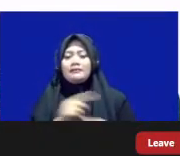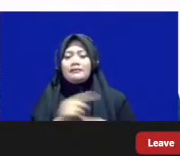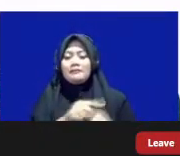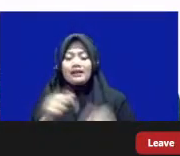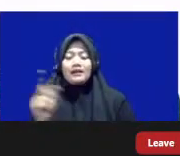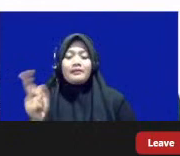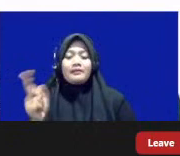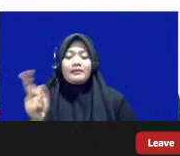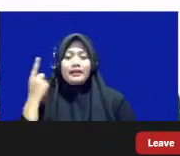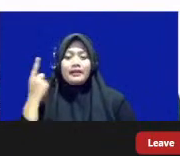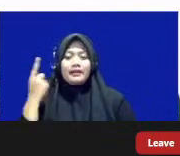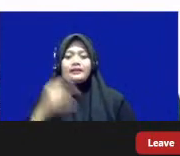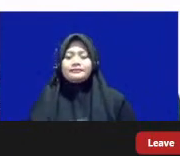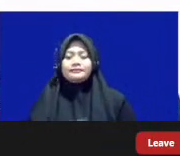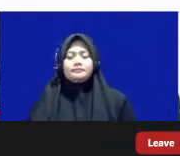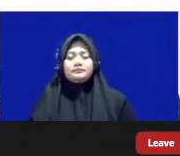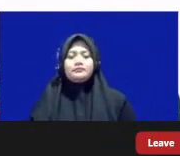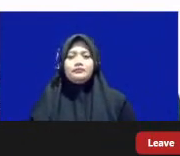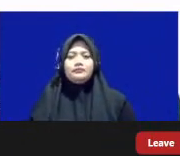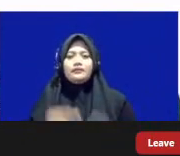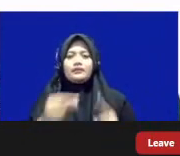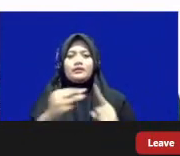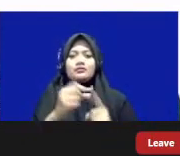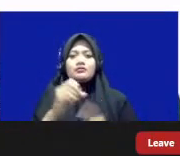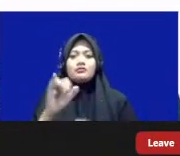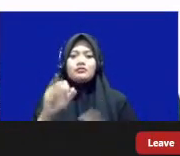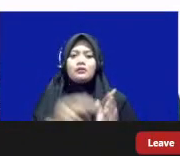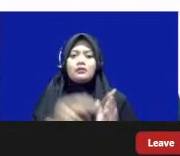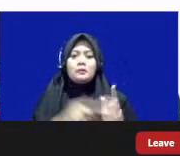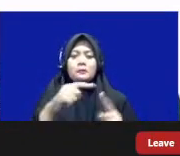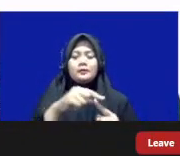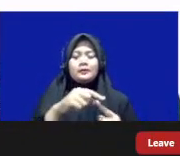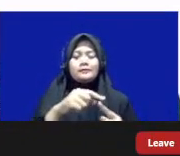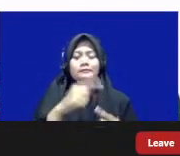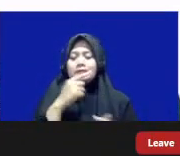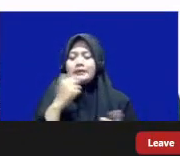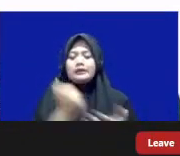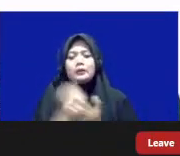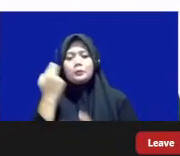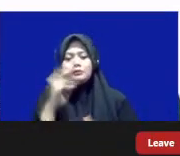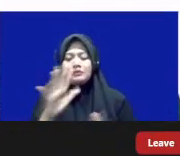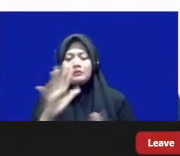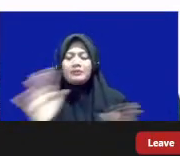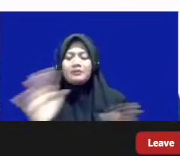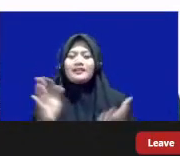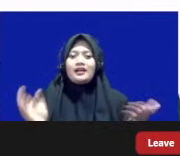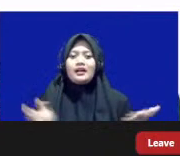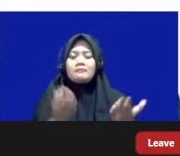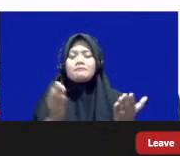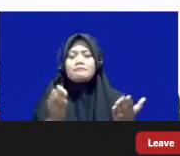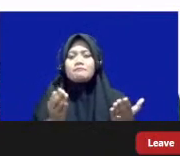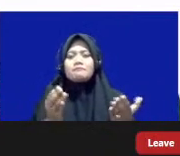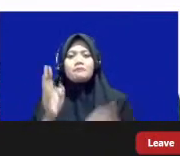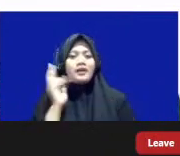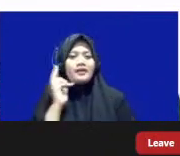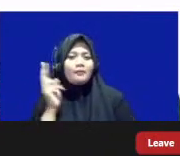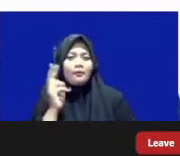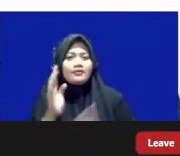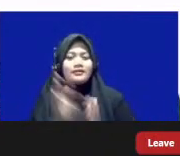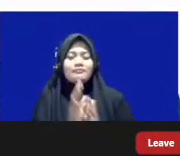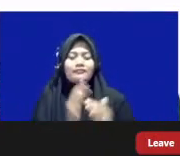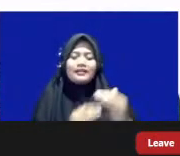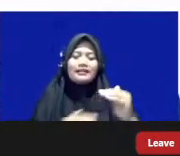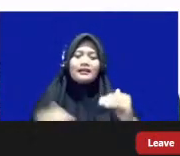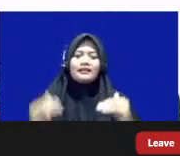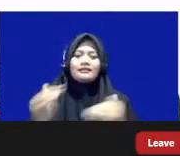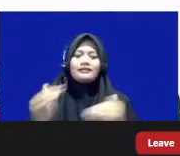The point about the women empowerment, having increased leadership for women volunteers is certainly something that we can explore and we can further discuss.